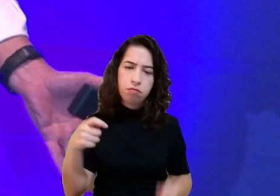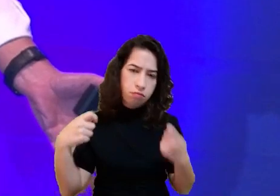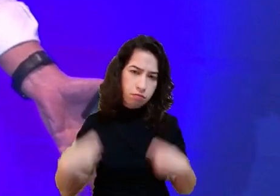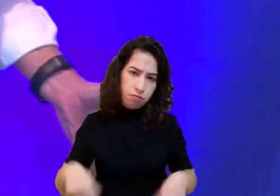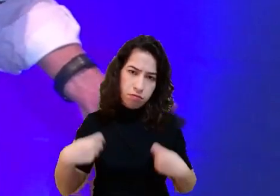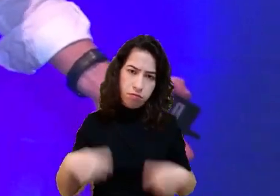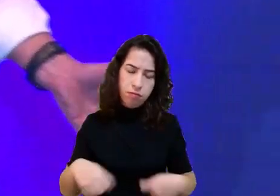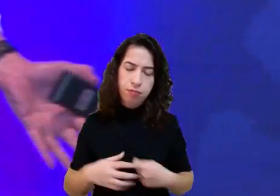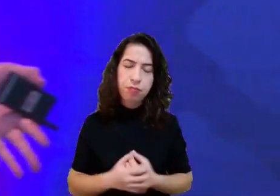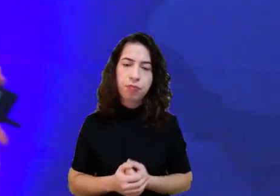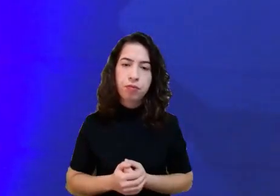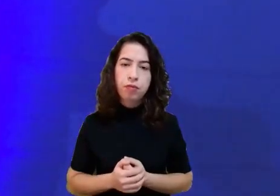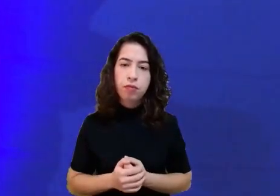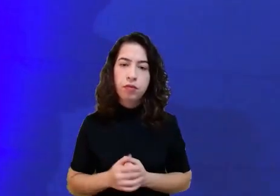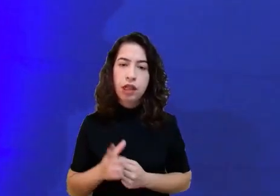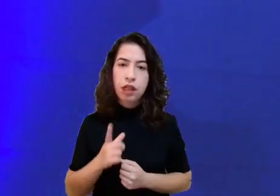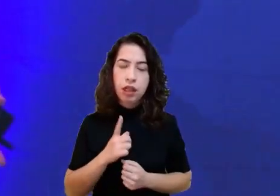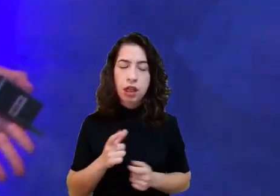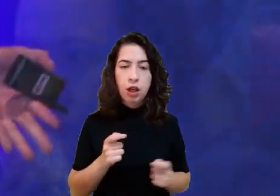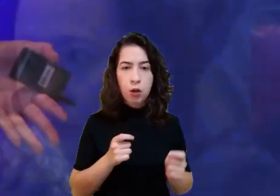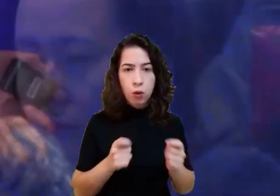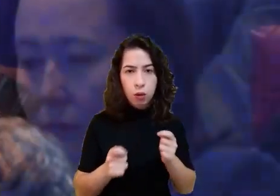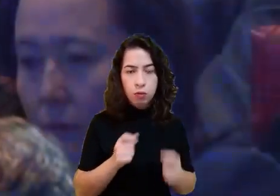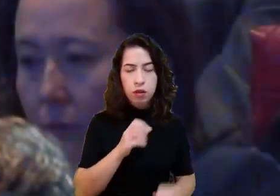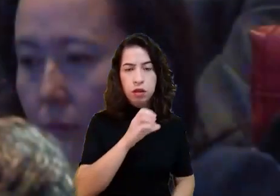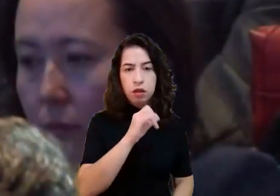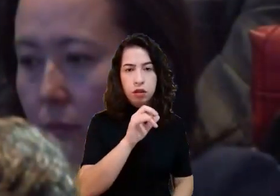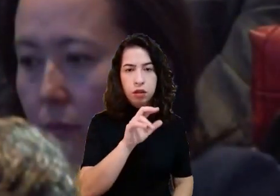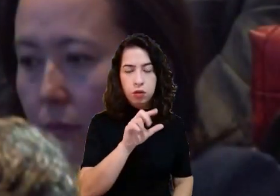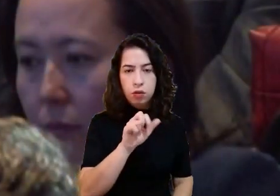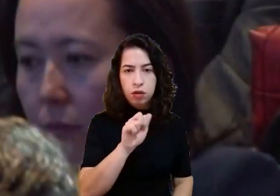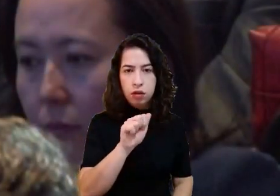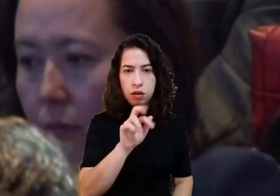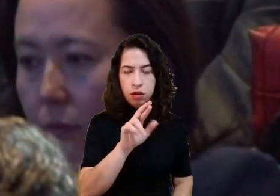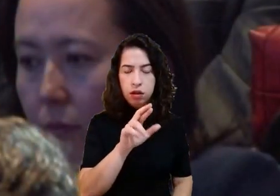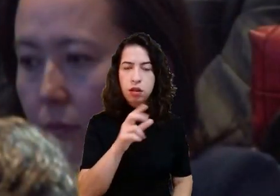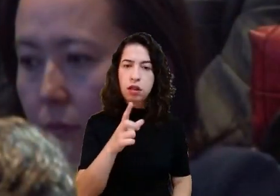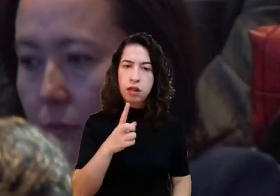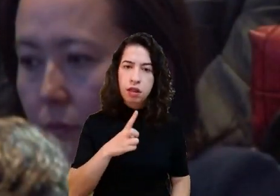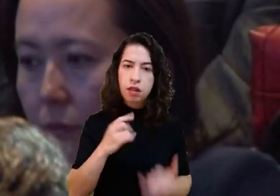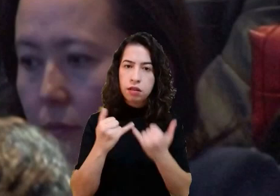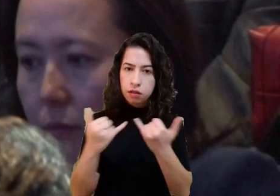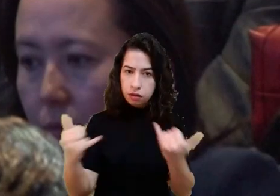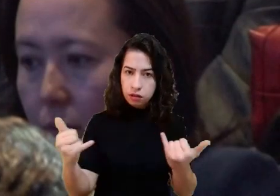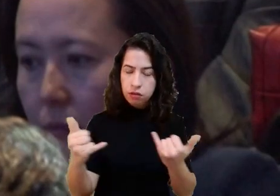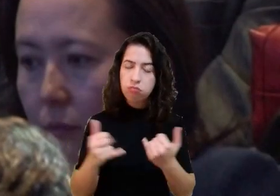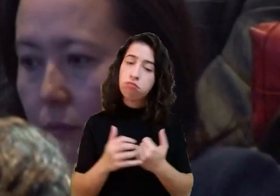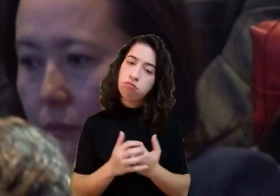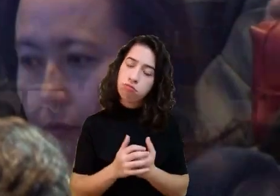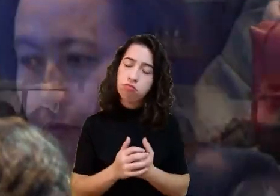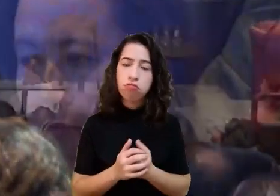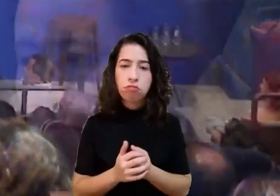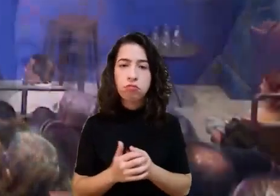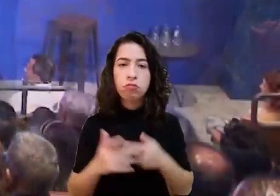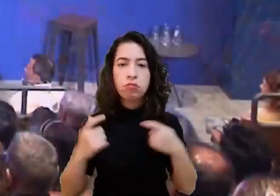But if I have circular economy with everything we do here, we have energy, Well, we